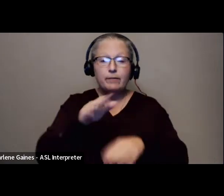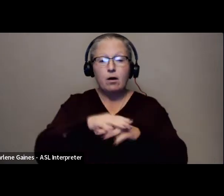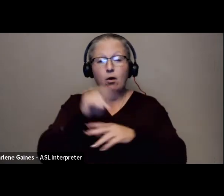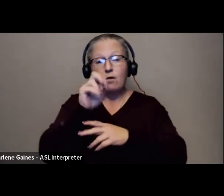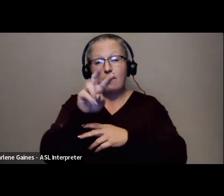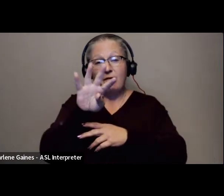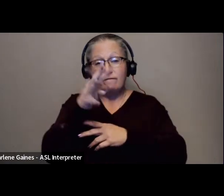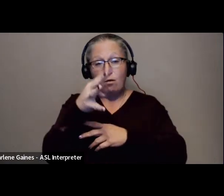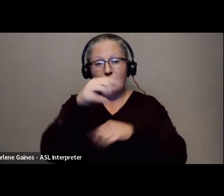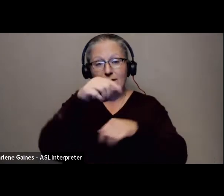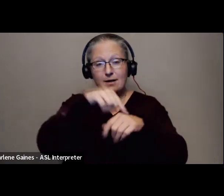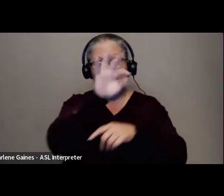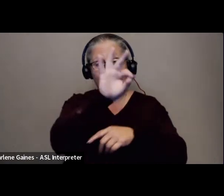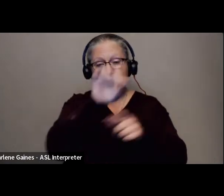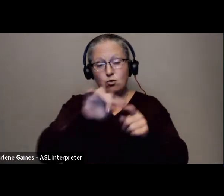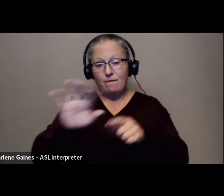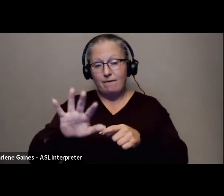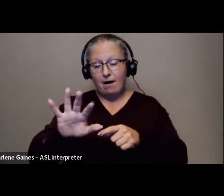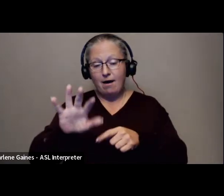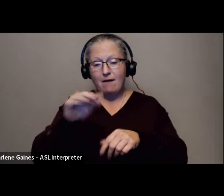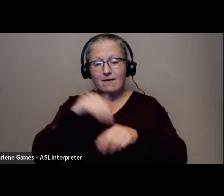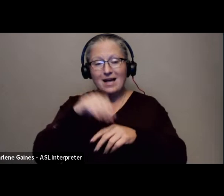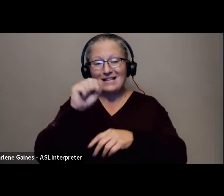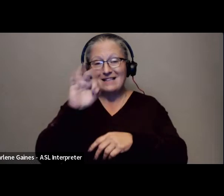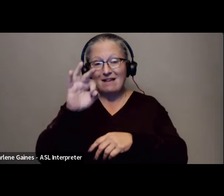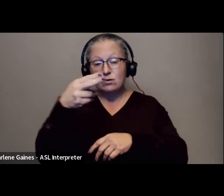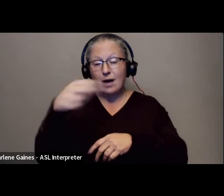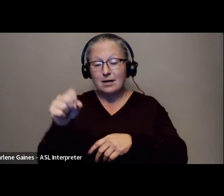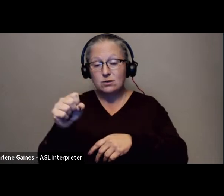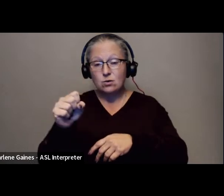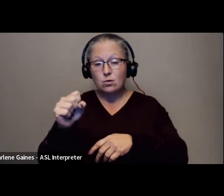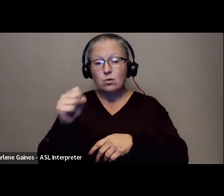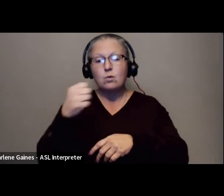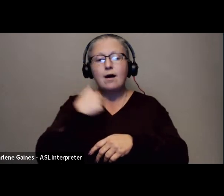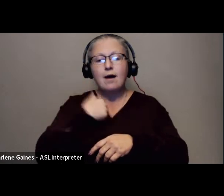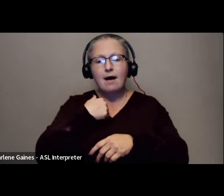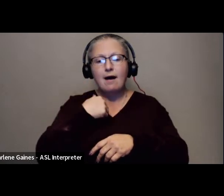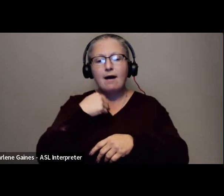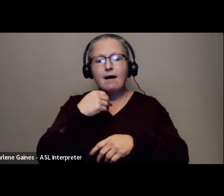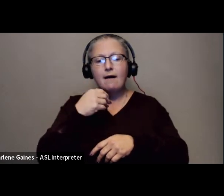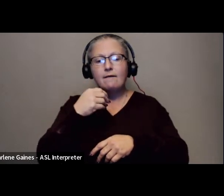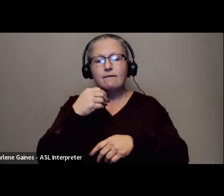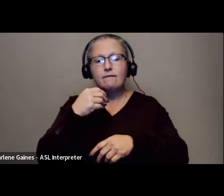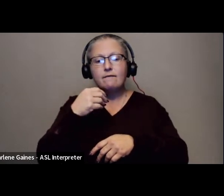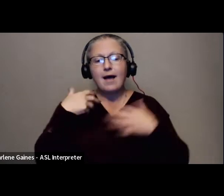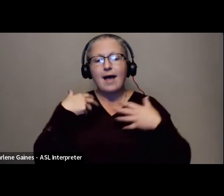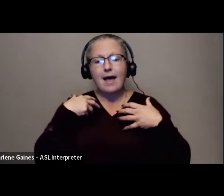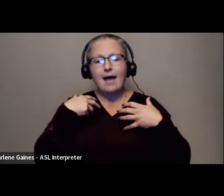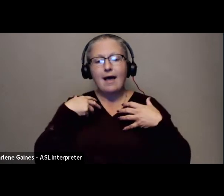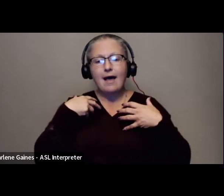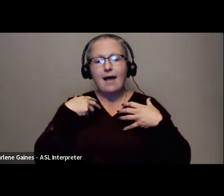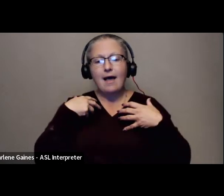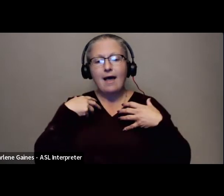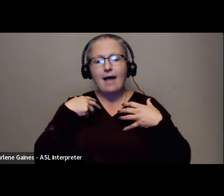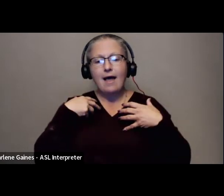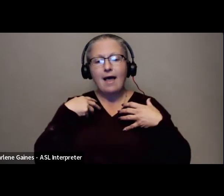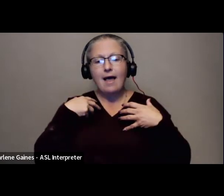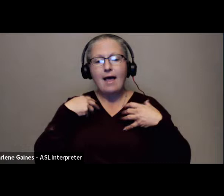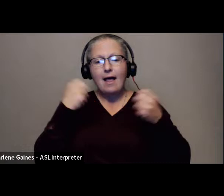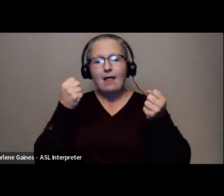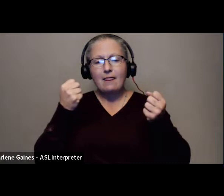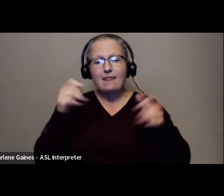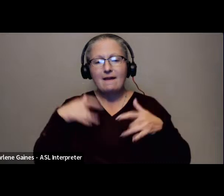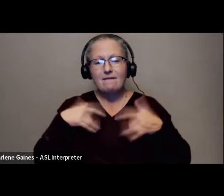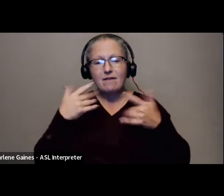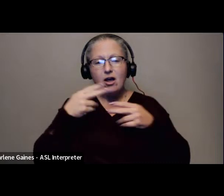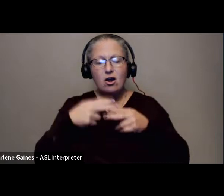4th, from 9 to 5 at South San Francisco High School, there is going to be a health event called